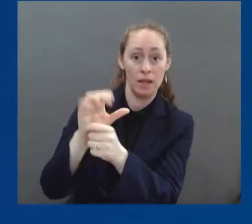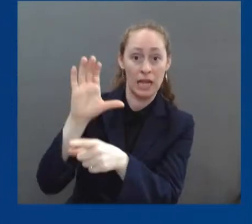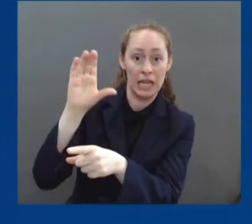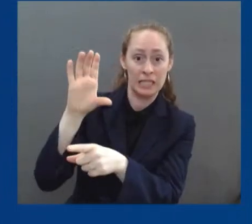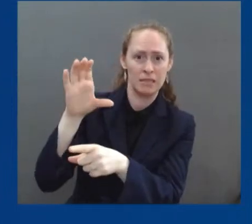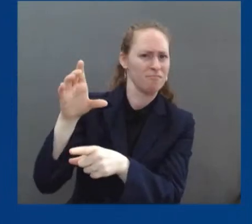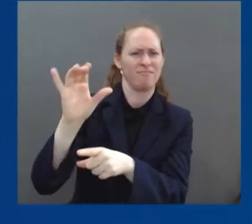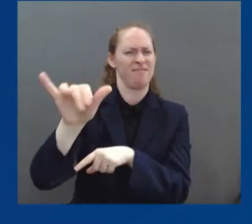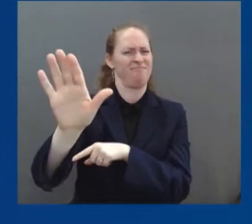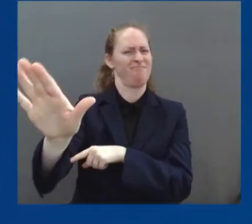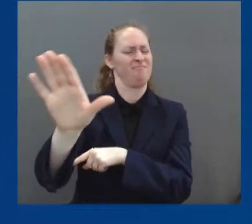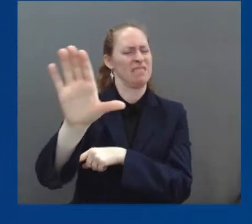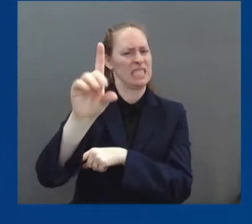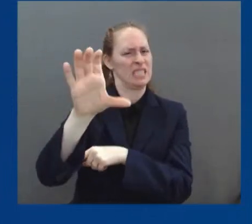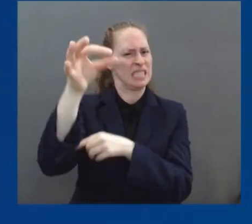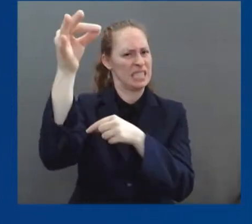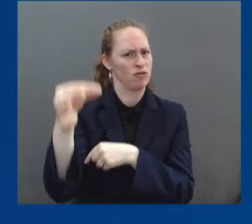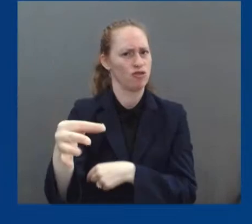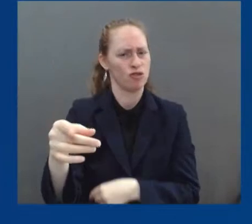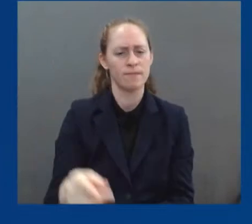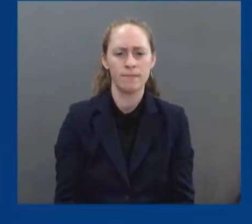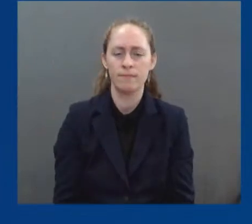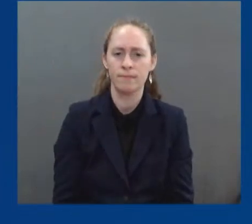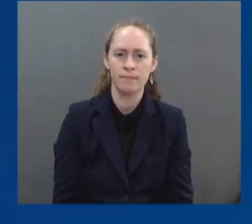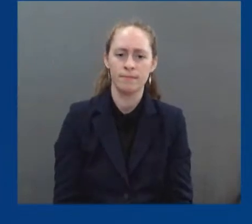Go to Aaron Billups at Spectrum News.